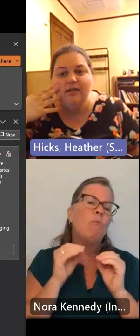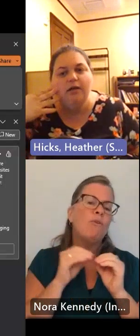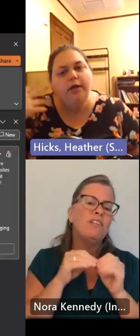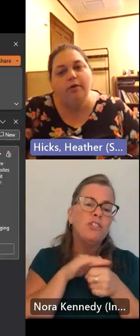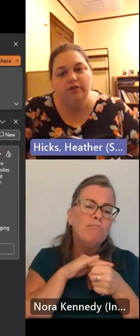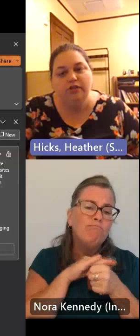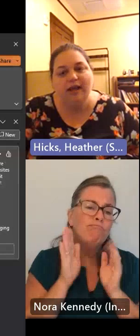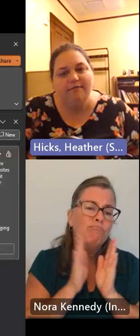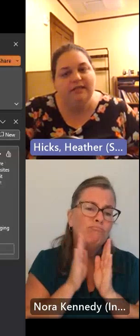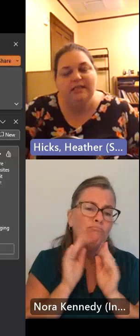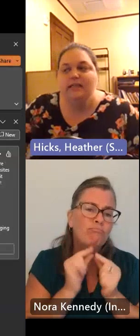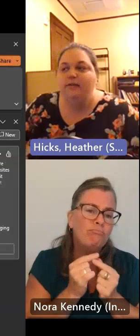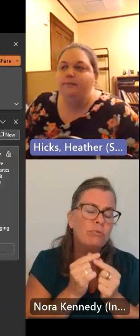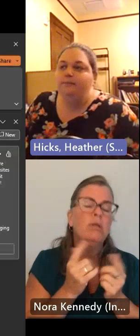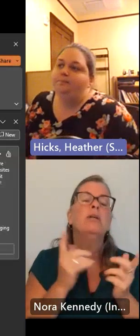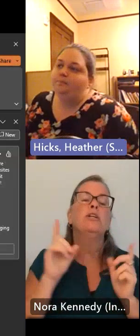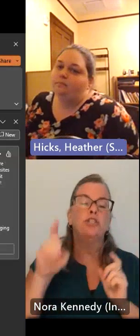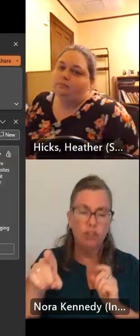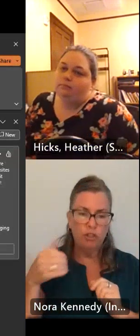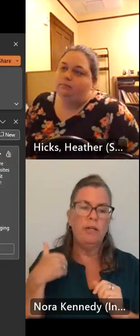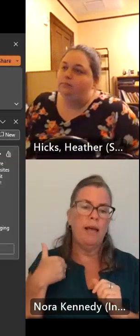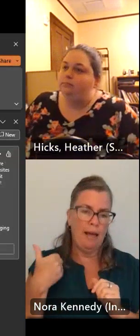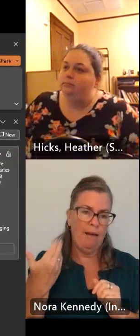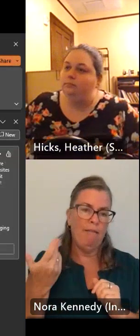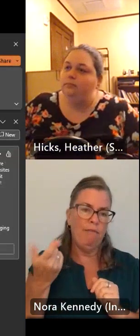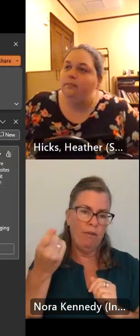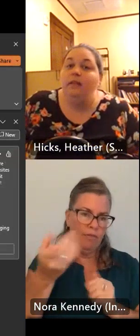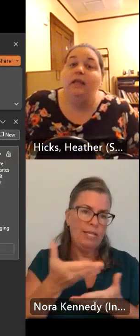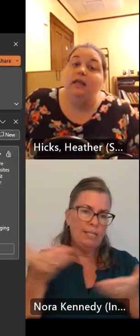draft kind of scenario, it should have these things done.